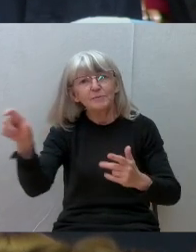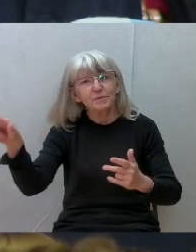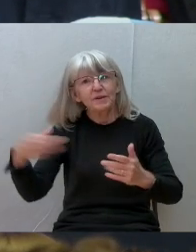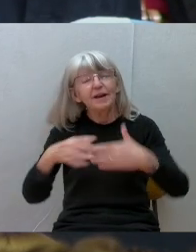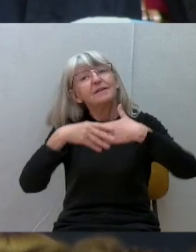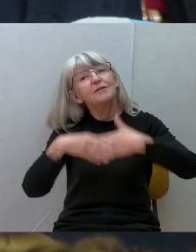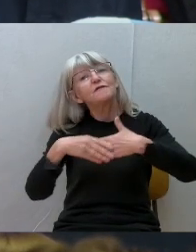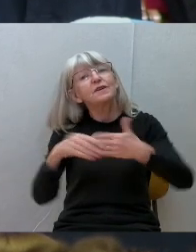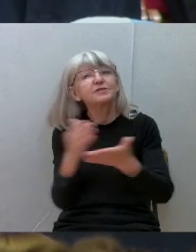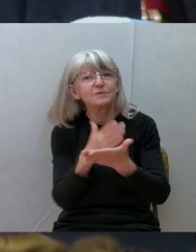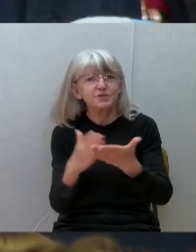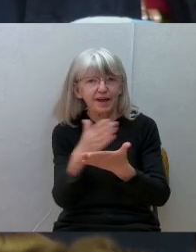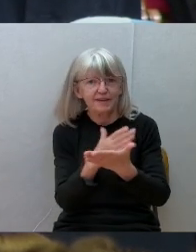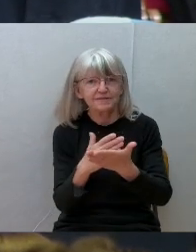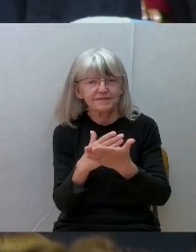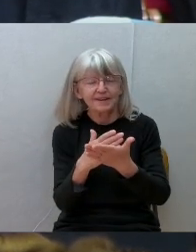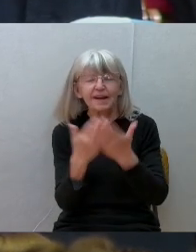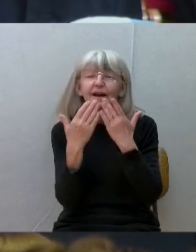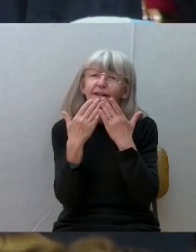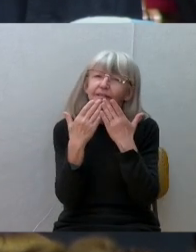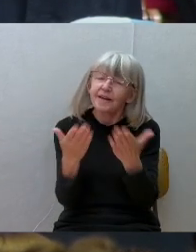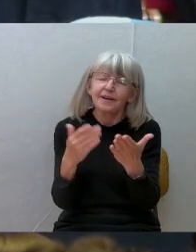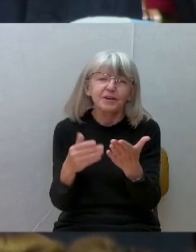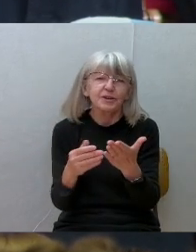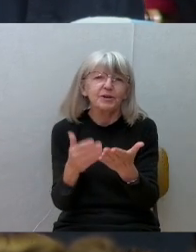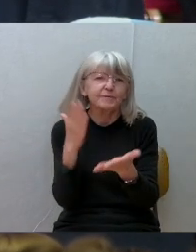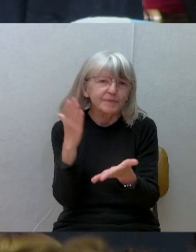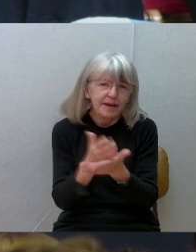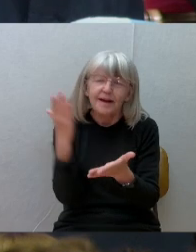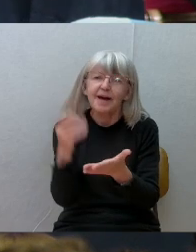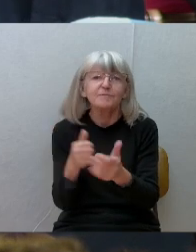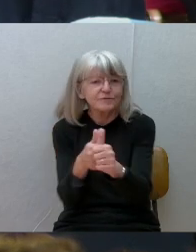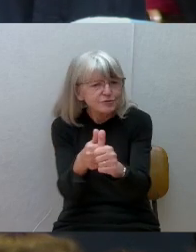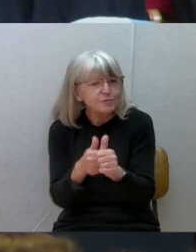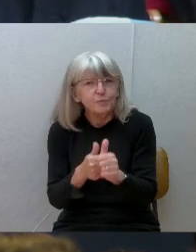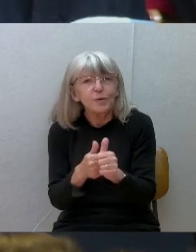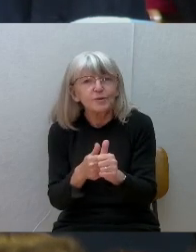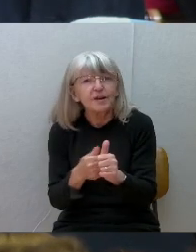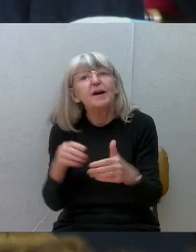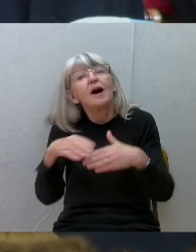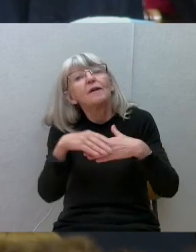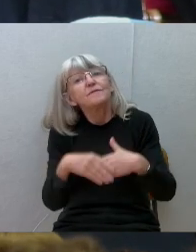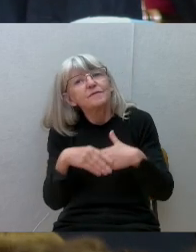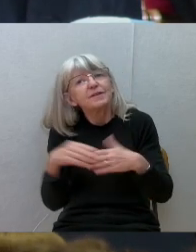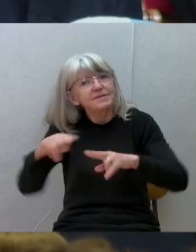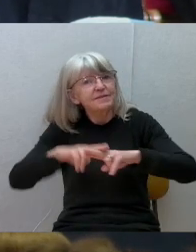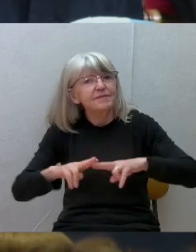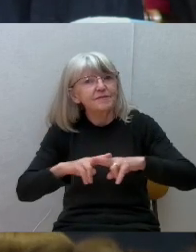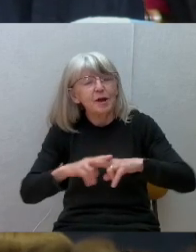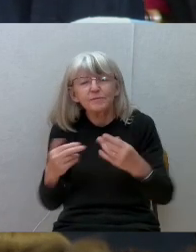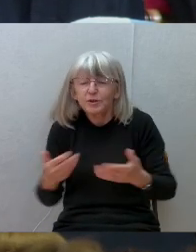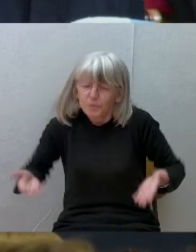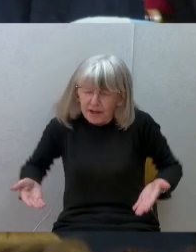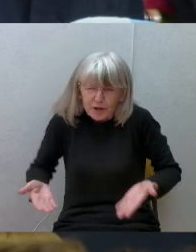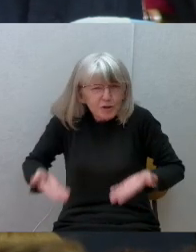shared. We give thanks especially for the support of family and friends who encourage us to achieve our